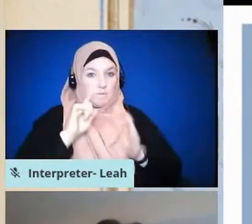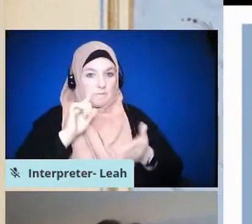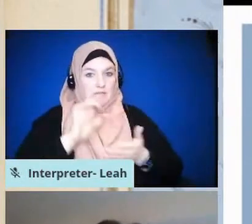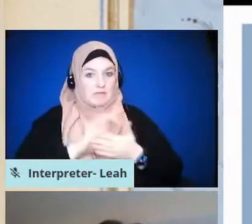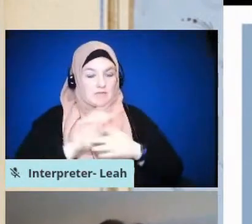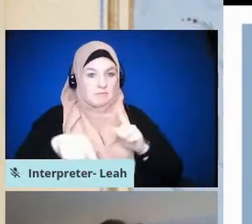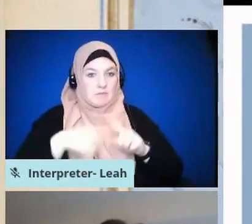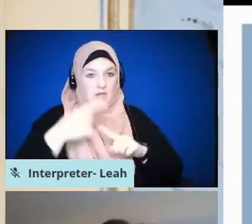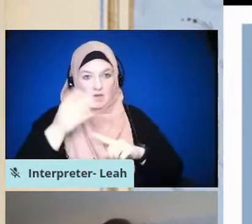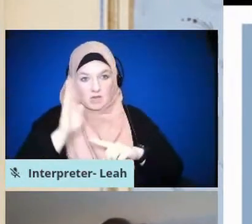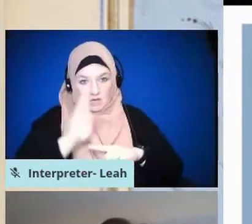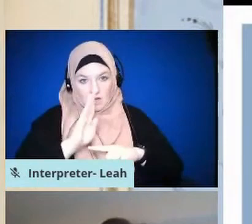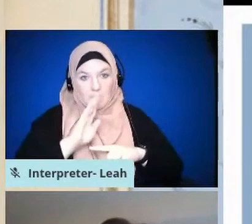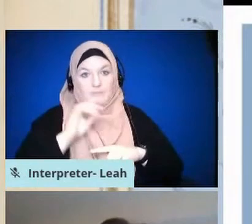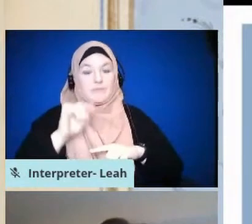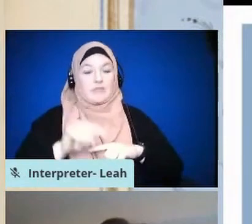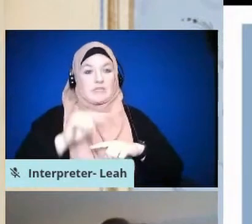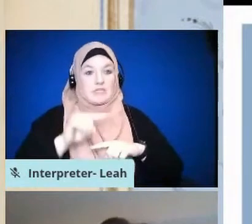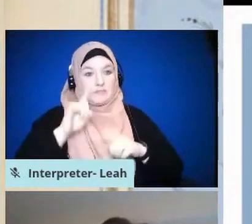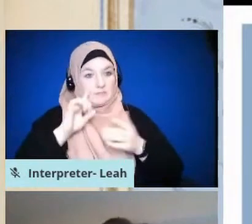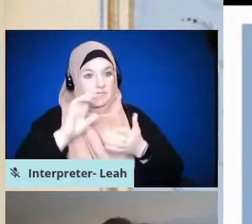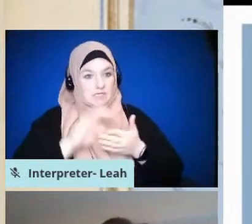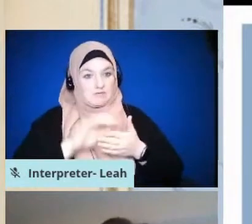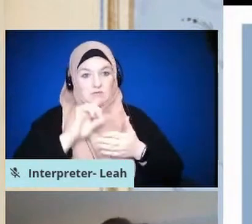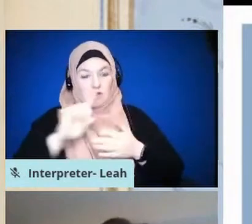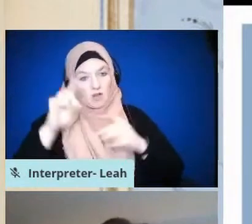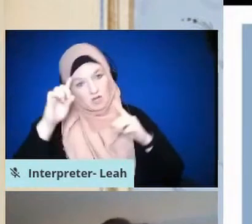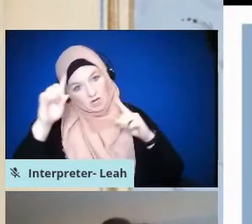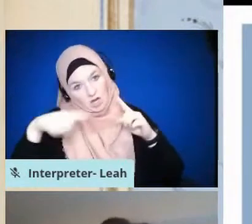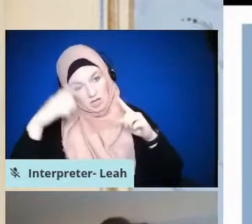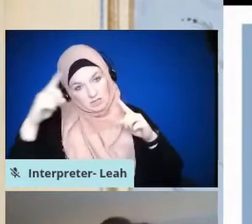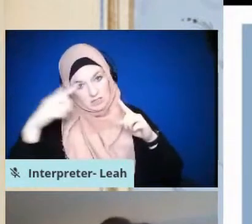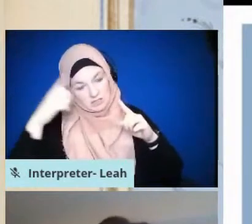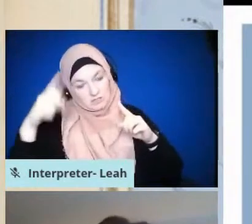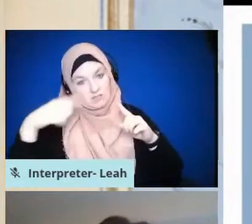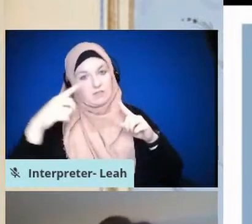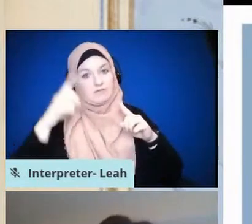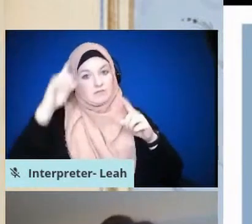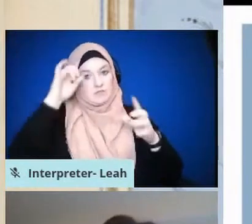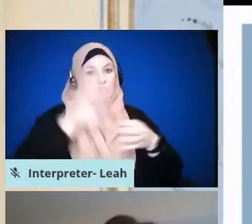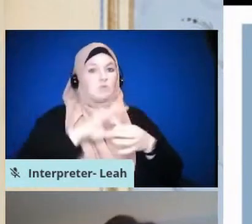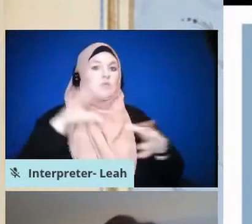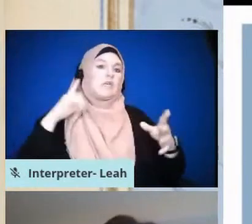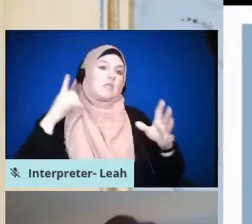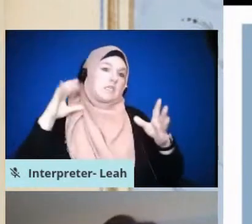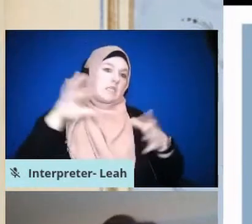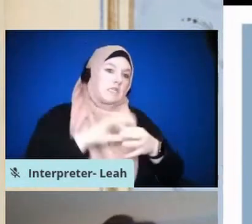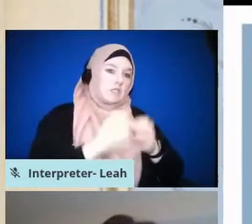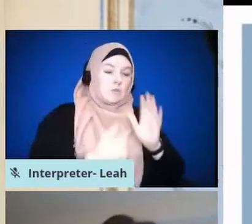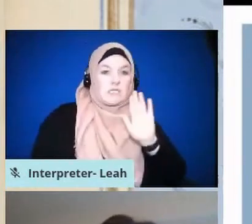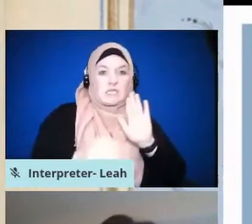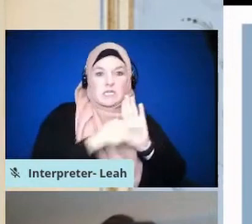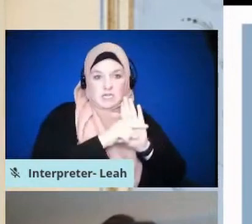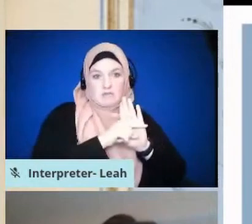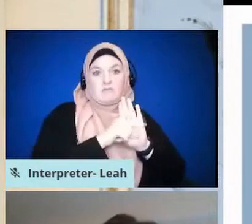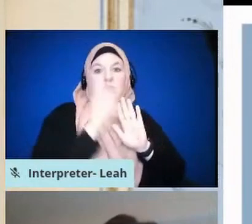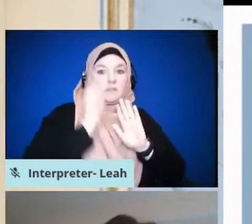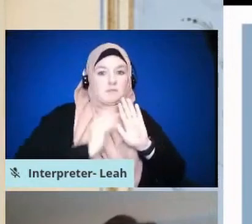God. These core beliefs are cognitive distortions connected to negative experiences that